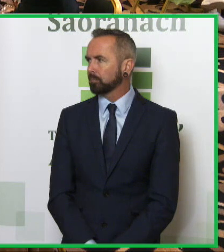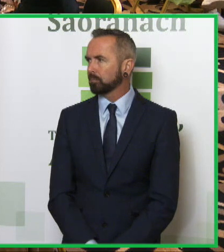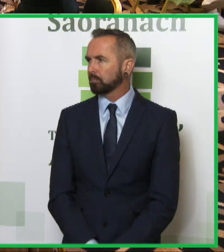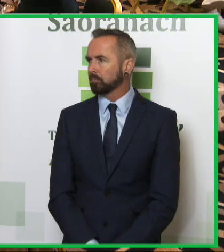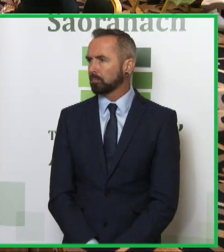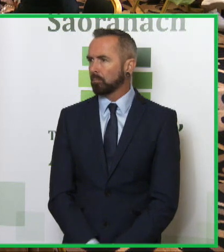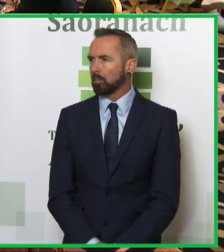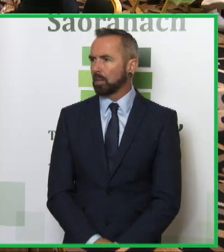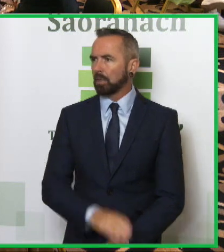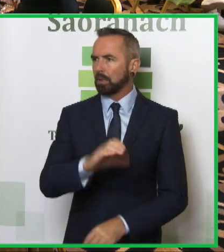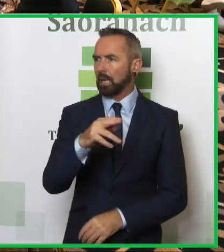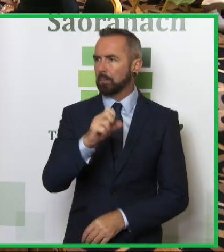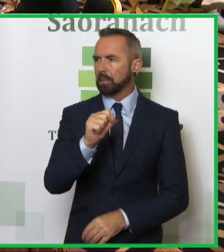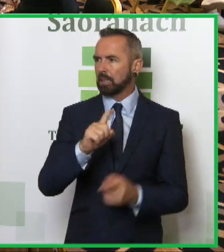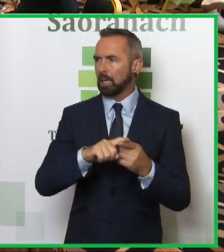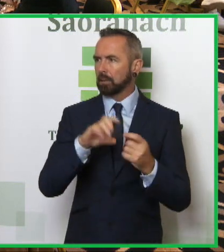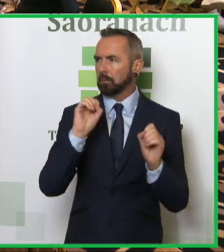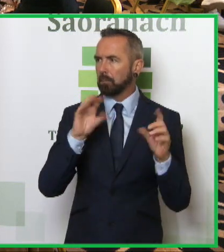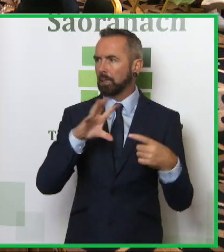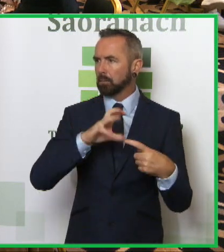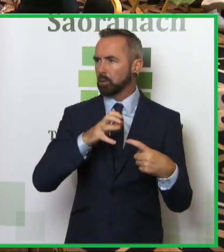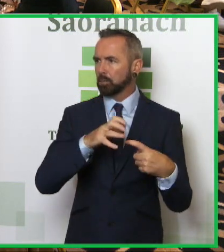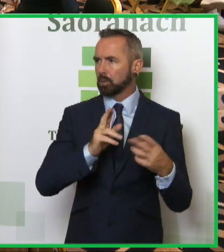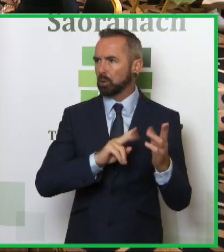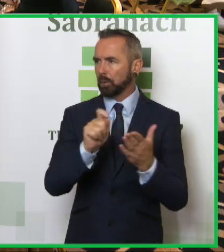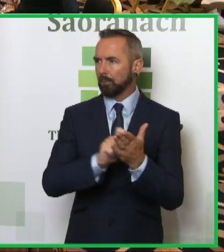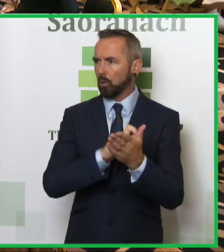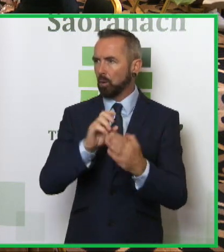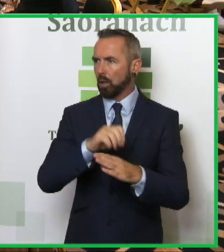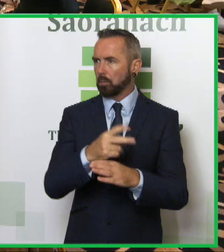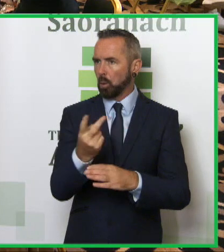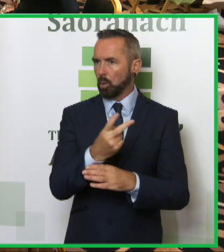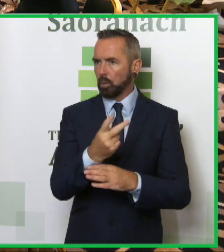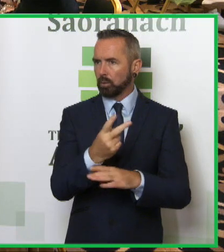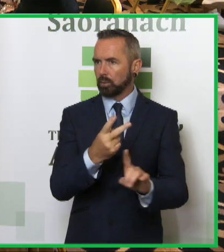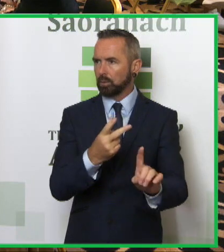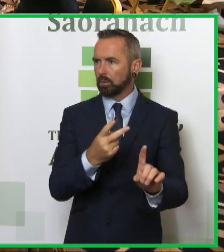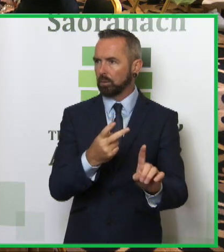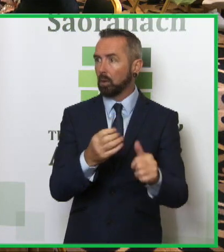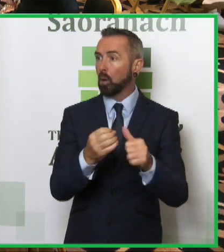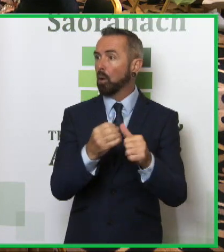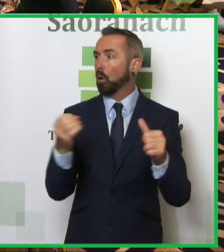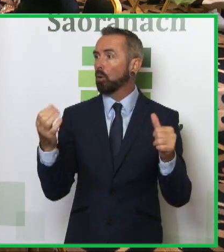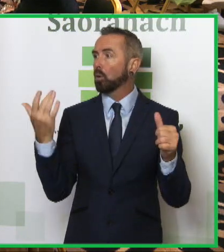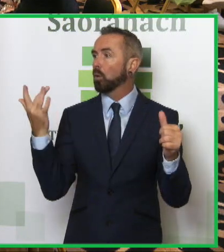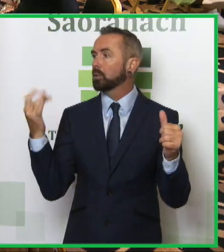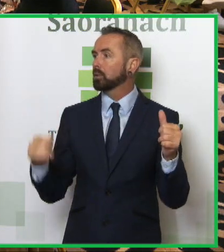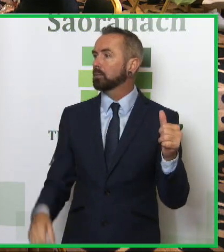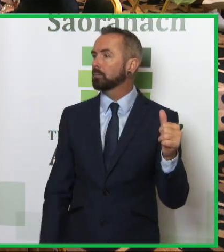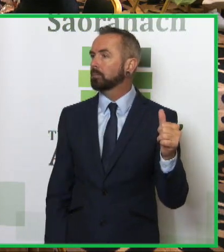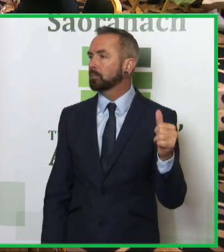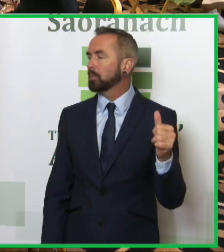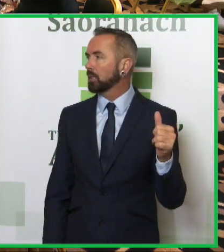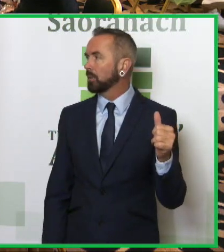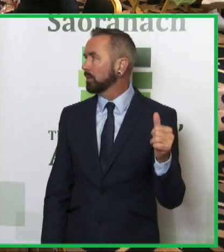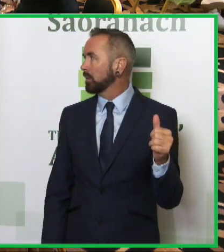magic mushrooms, the room believes there should be a vote on those, right? Is there any other one that I've left out? Any